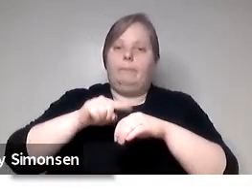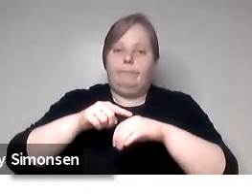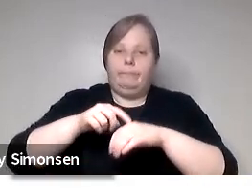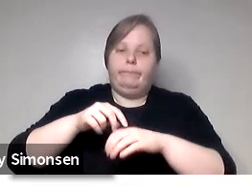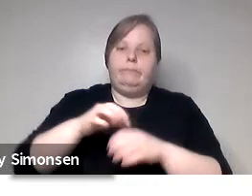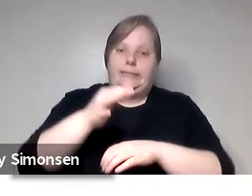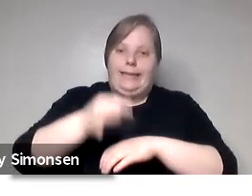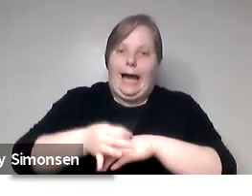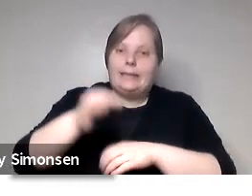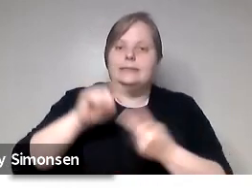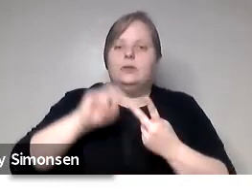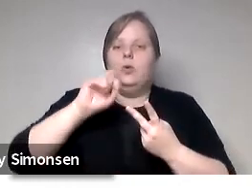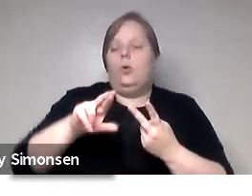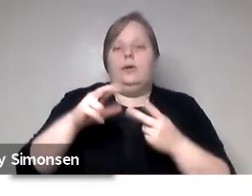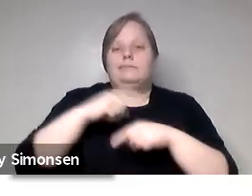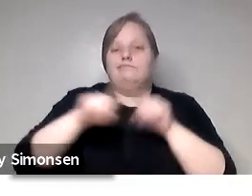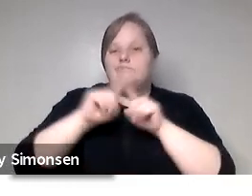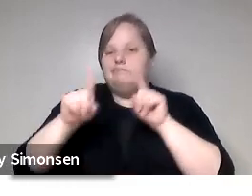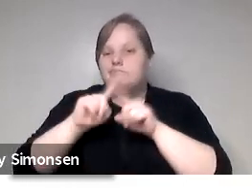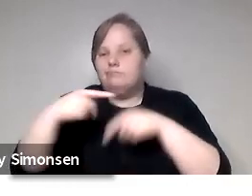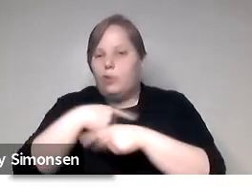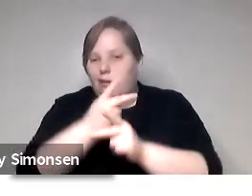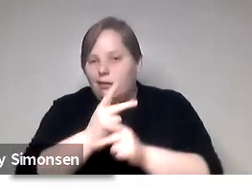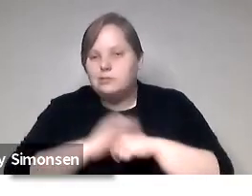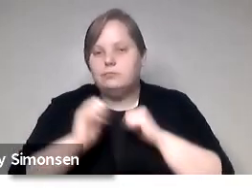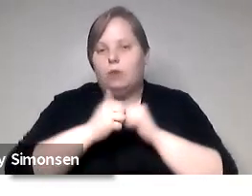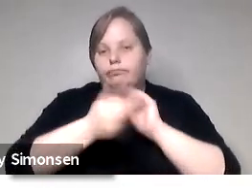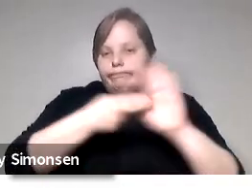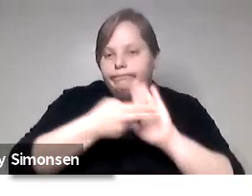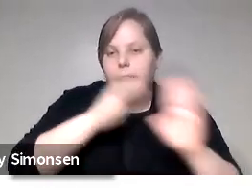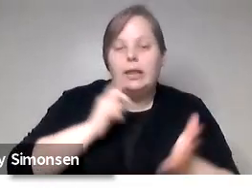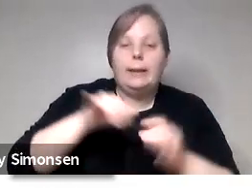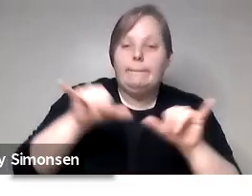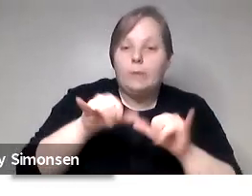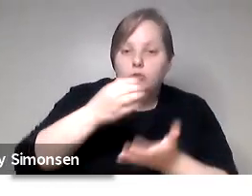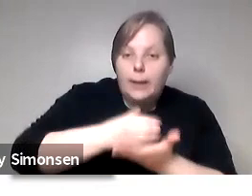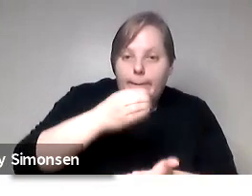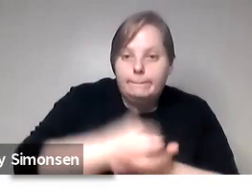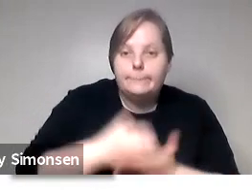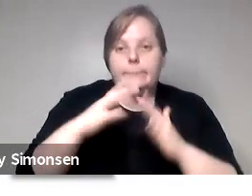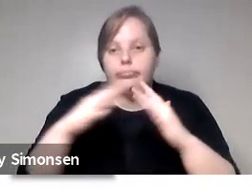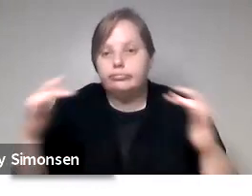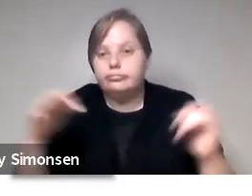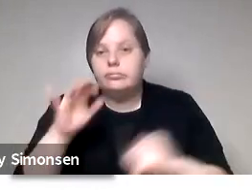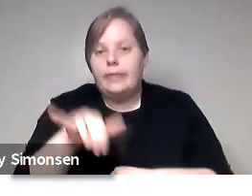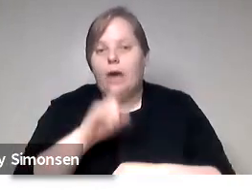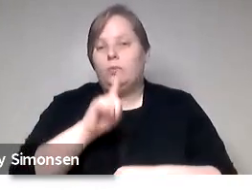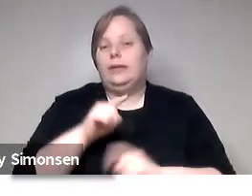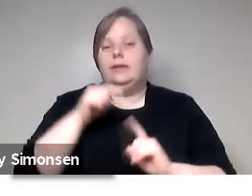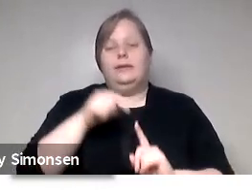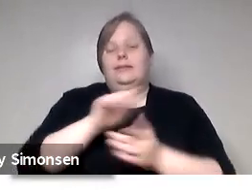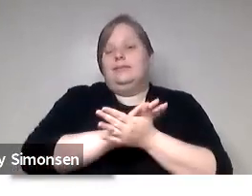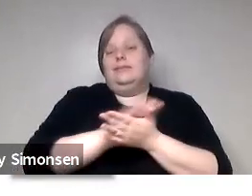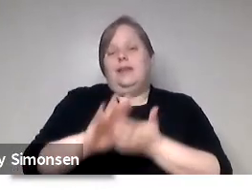products, for marking, such as measuring cups and things like that. It's a very